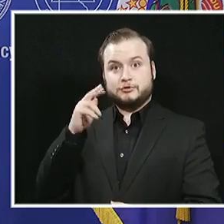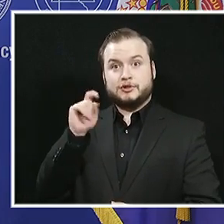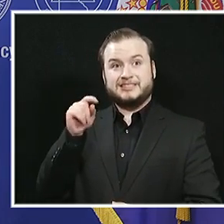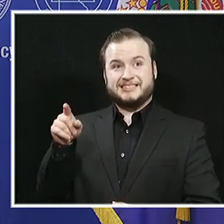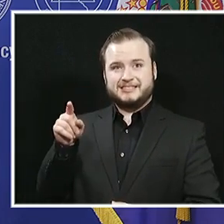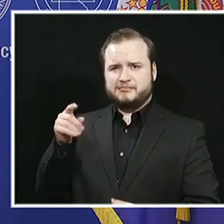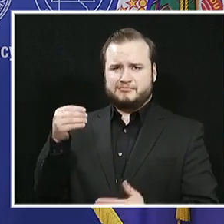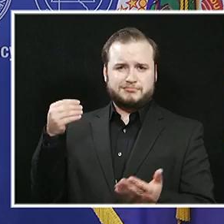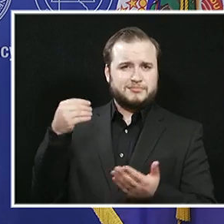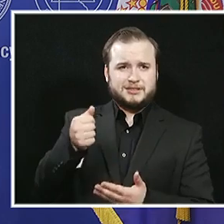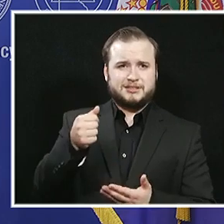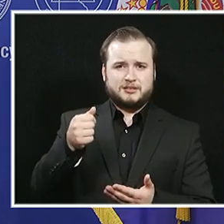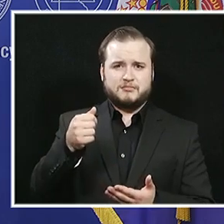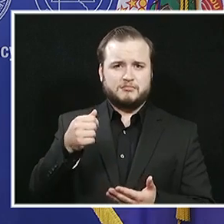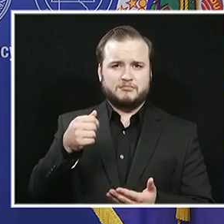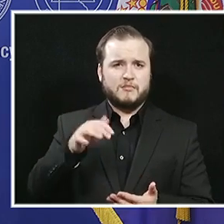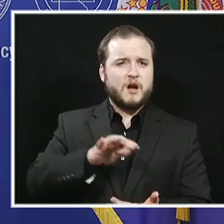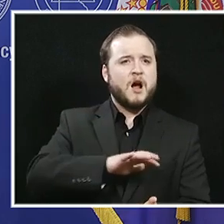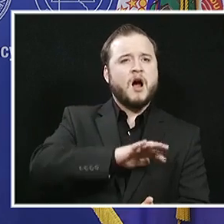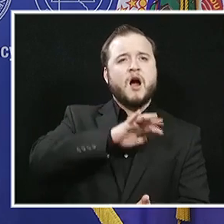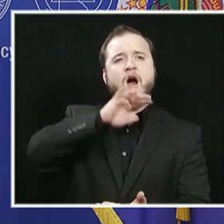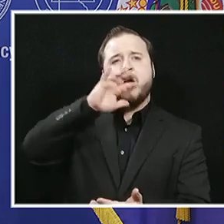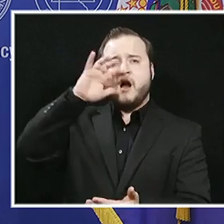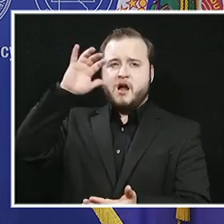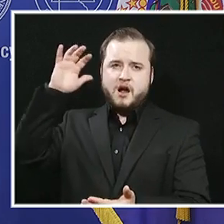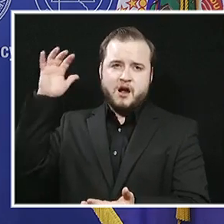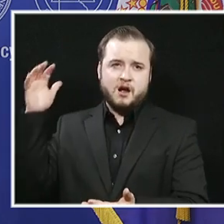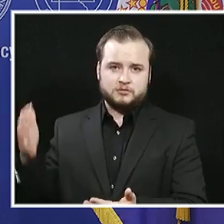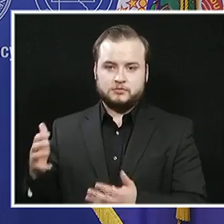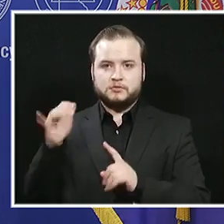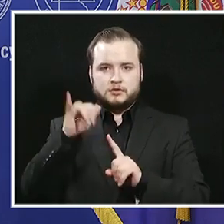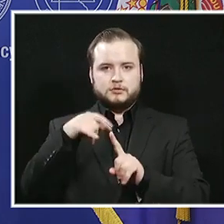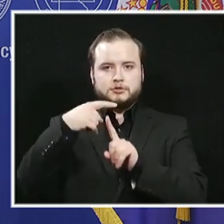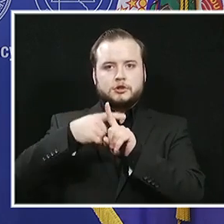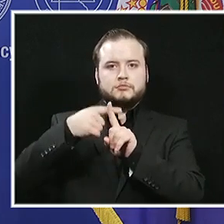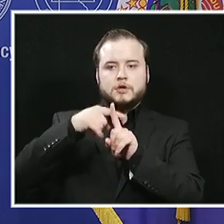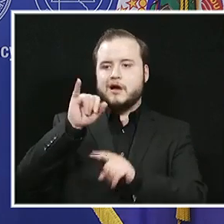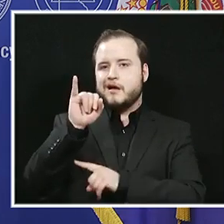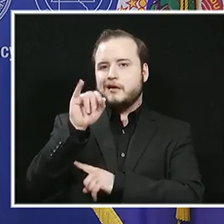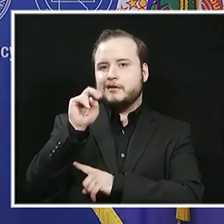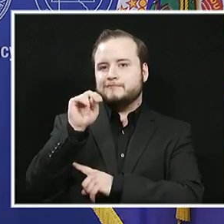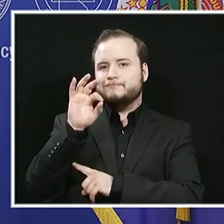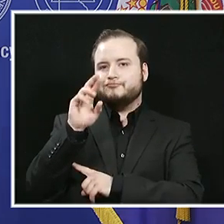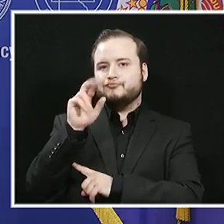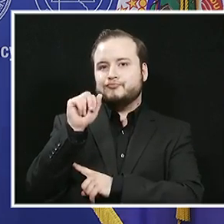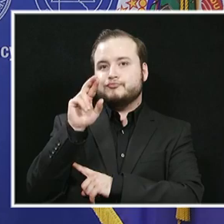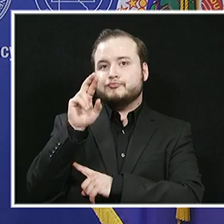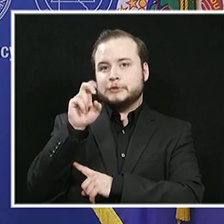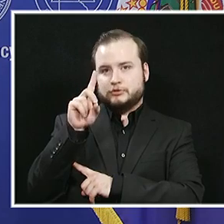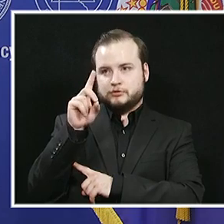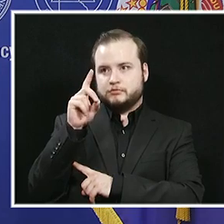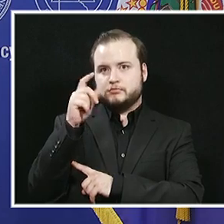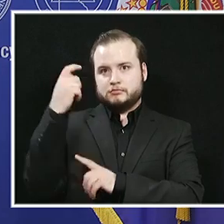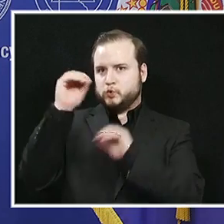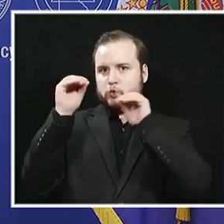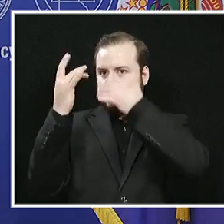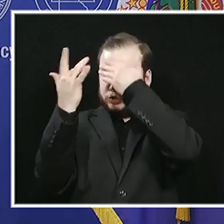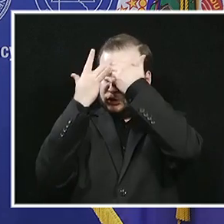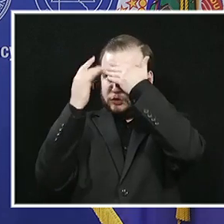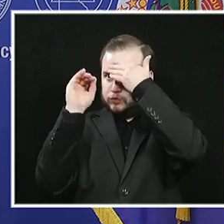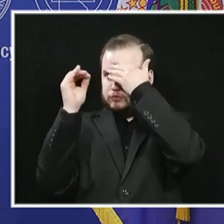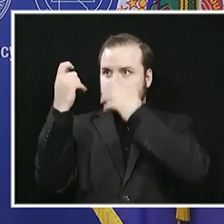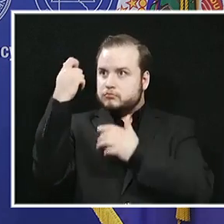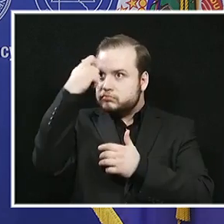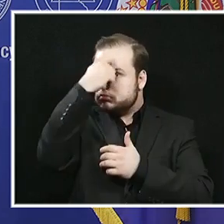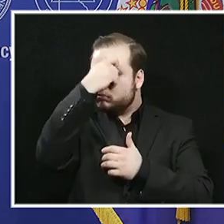them at wholesale cost to Minnesota businesses. So you go to target.com and you can log into your business account there and purchase those thermometers at wholesale